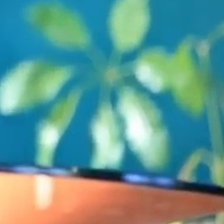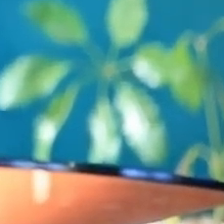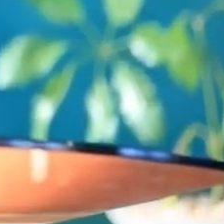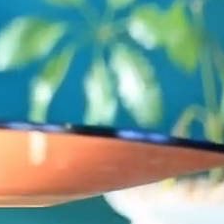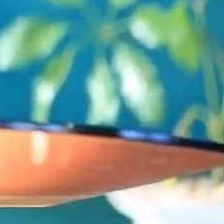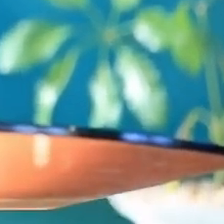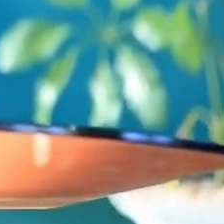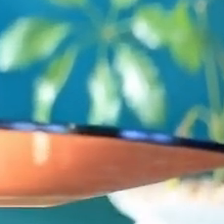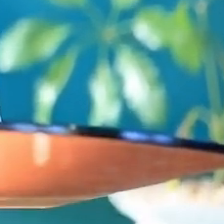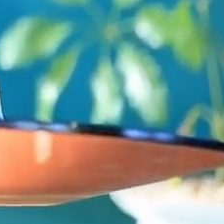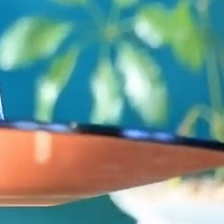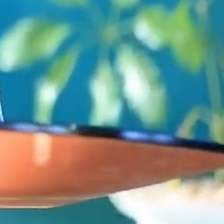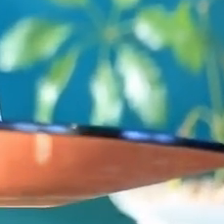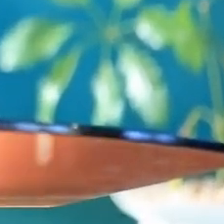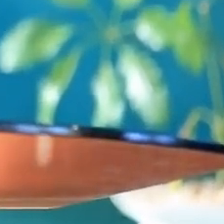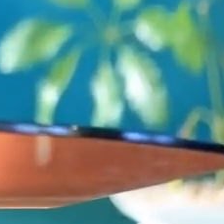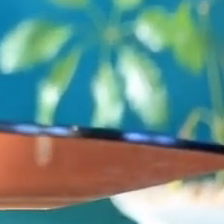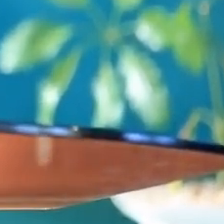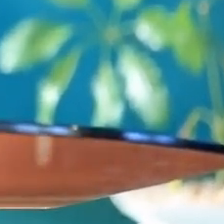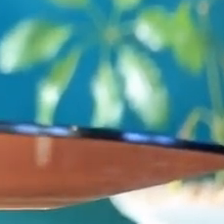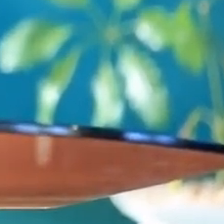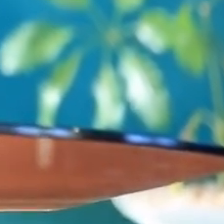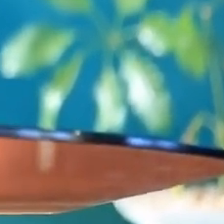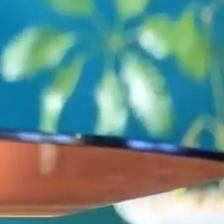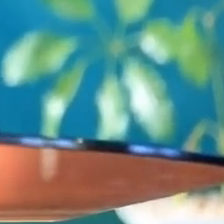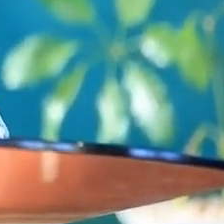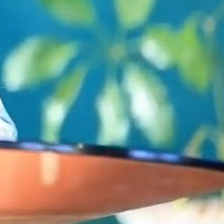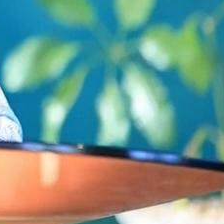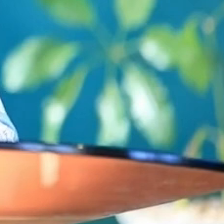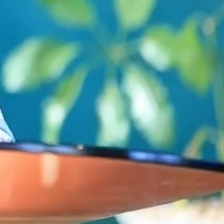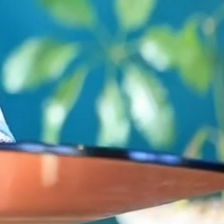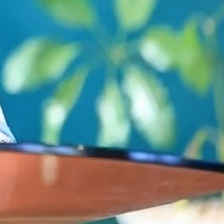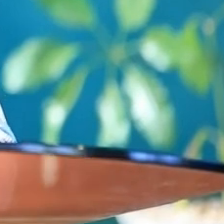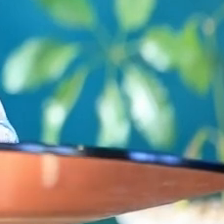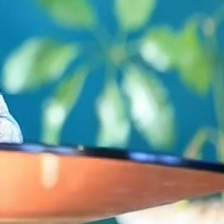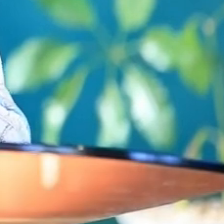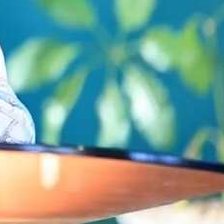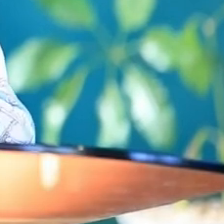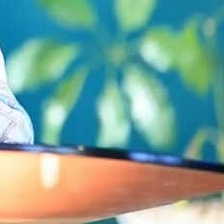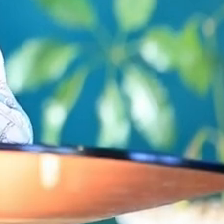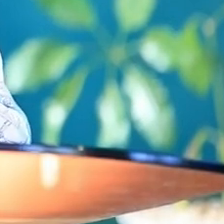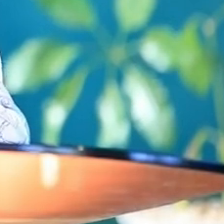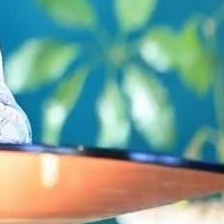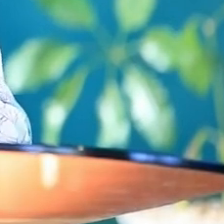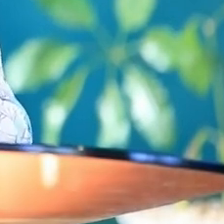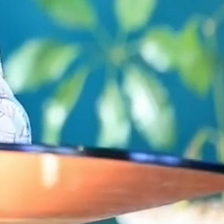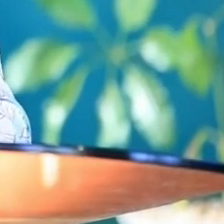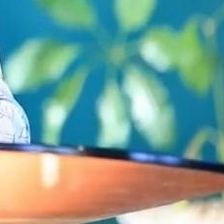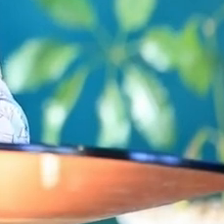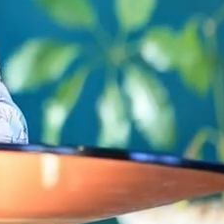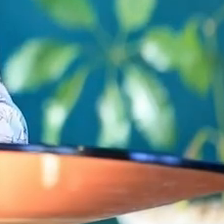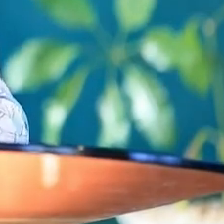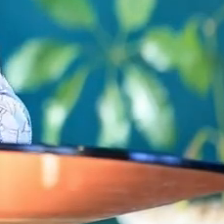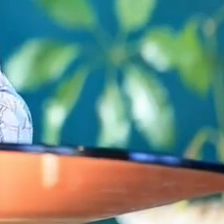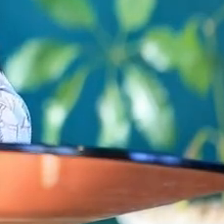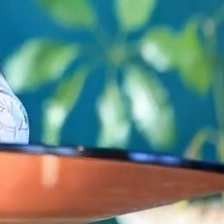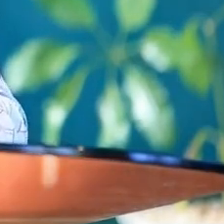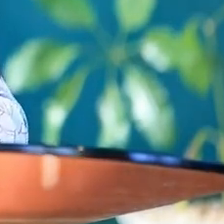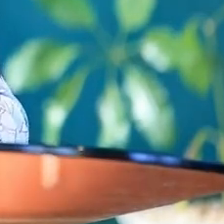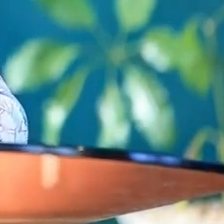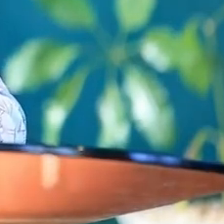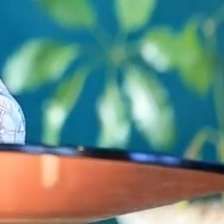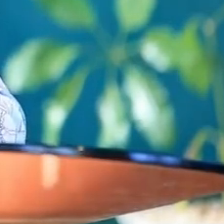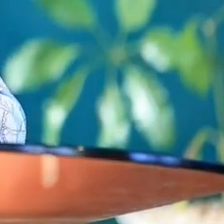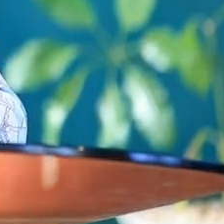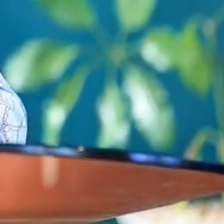Yes, it is another nice evening that God has given us. Thank you so much for those who have made it possible to